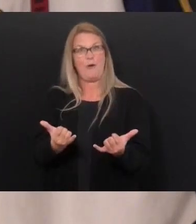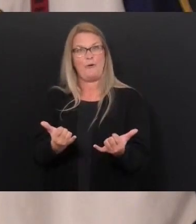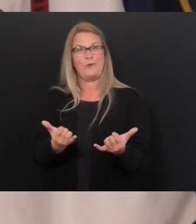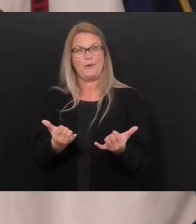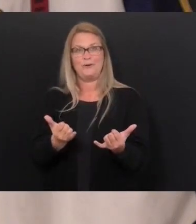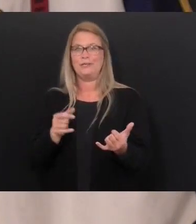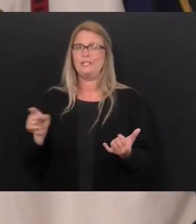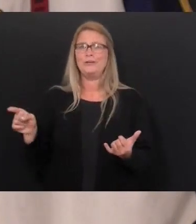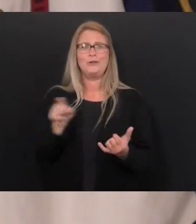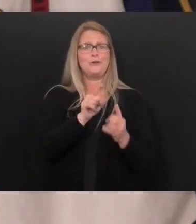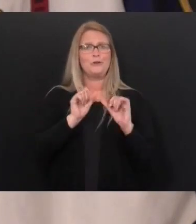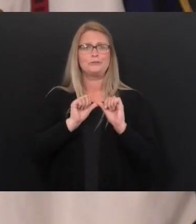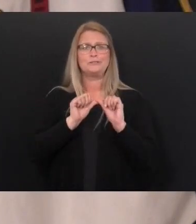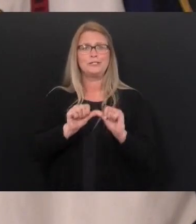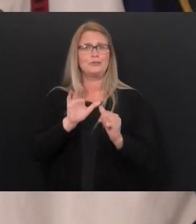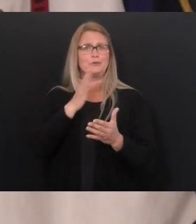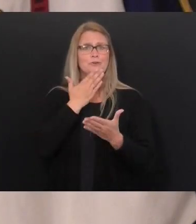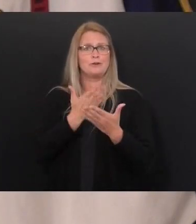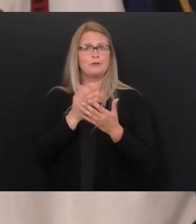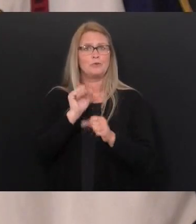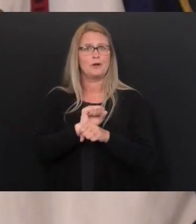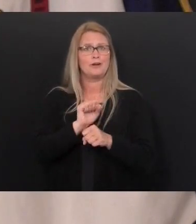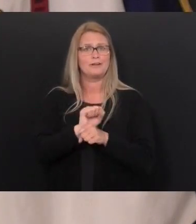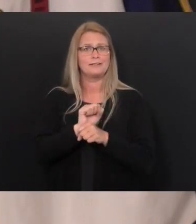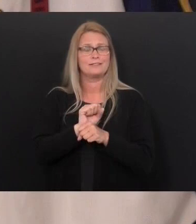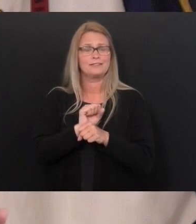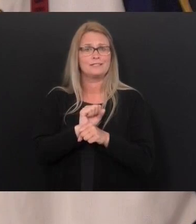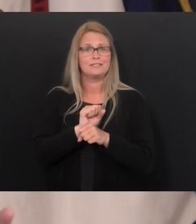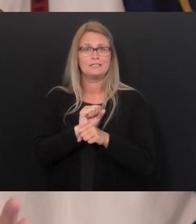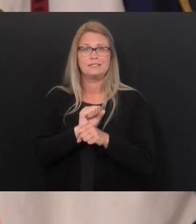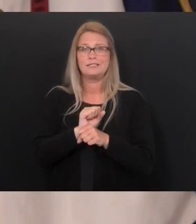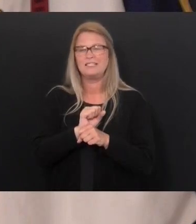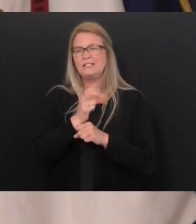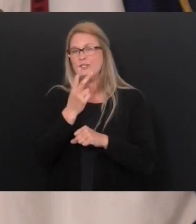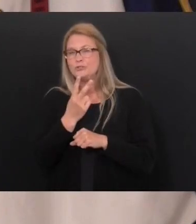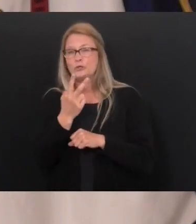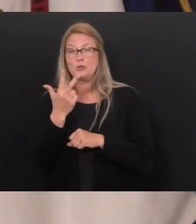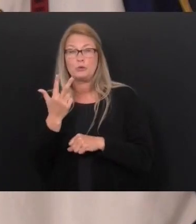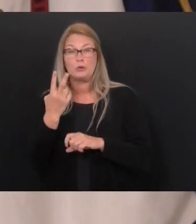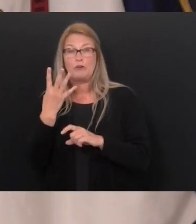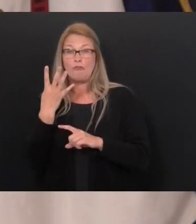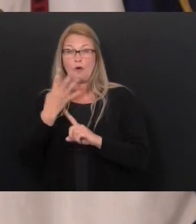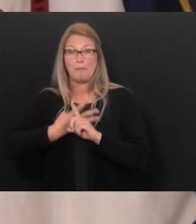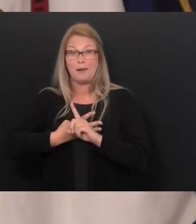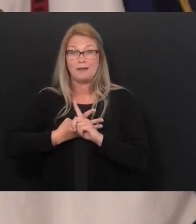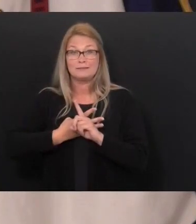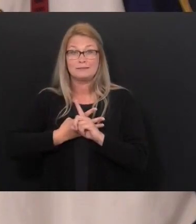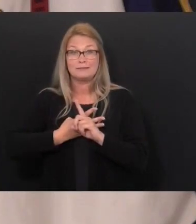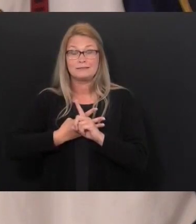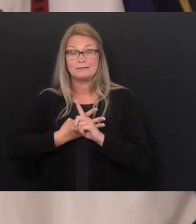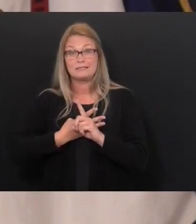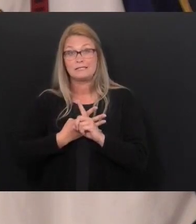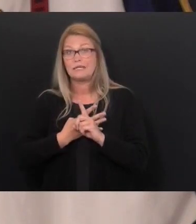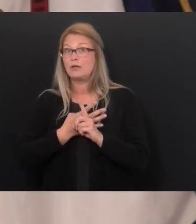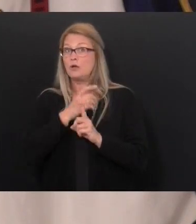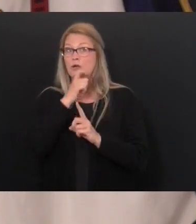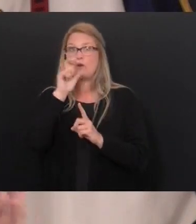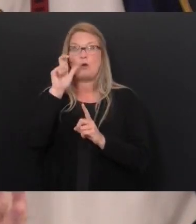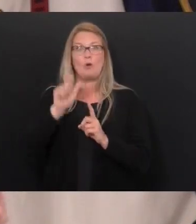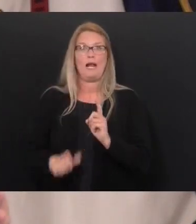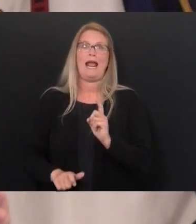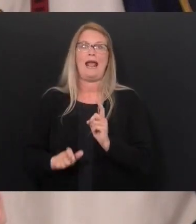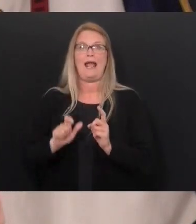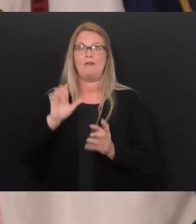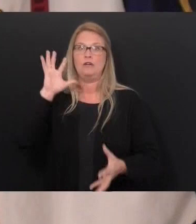done such good work so far. For 2 or 3 or 4 months more, so that we don't have a